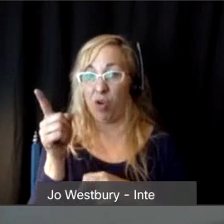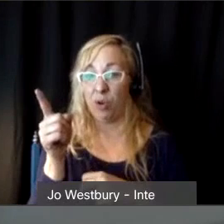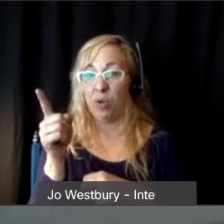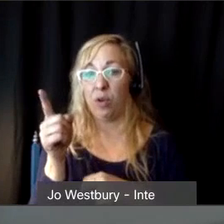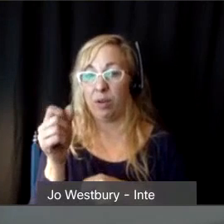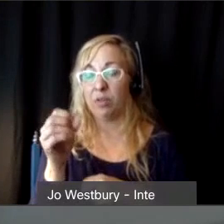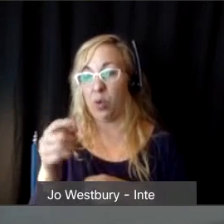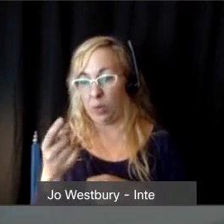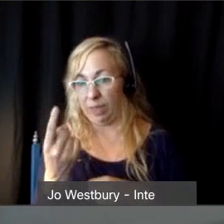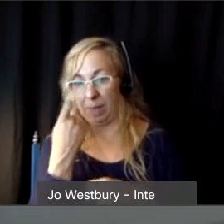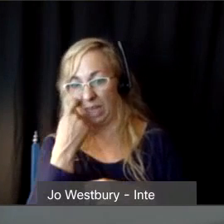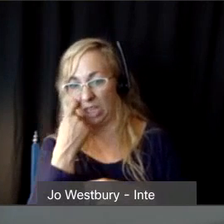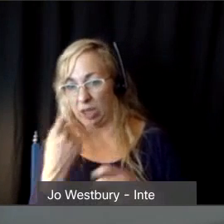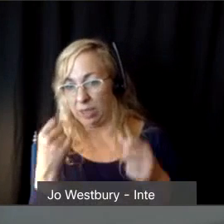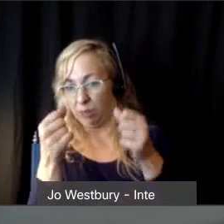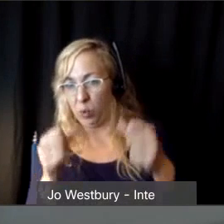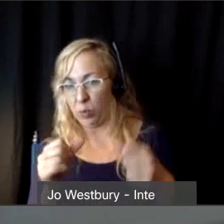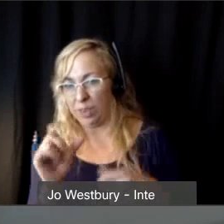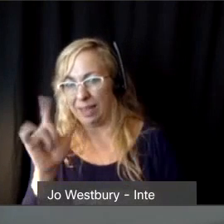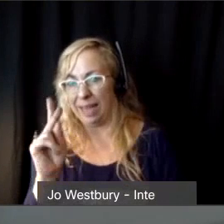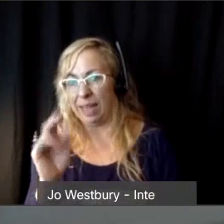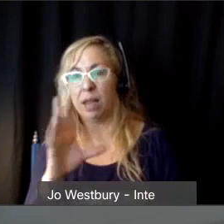website soon.